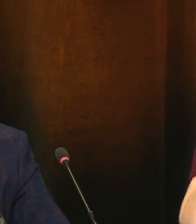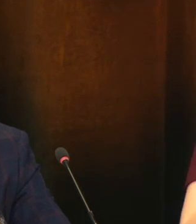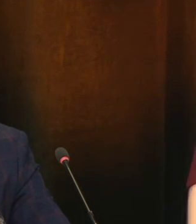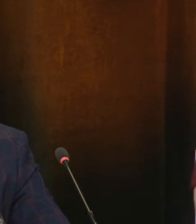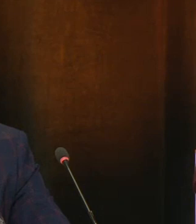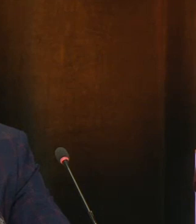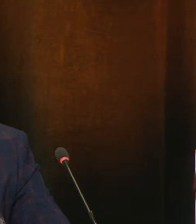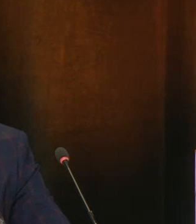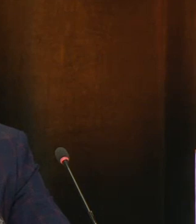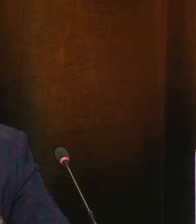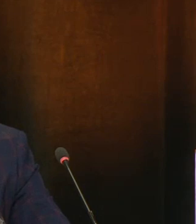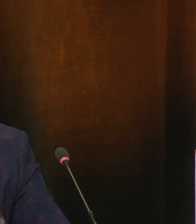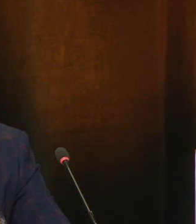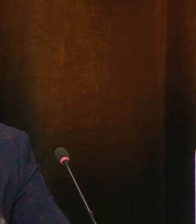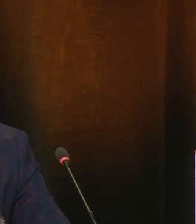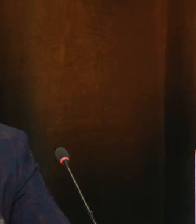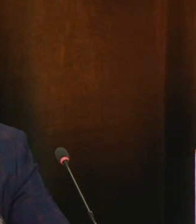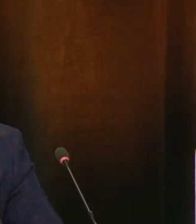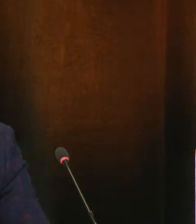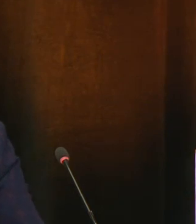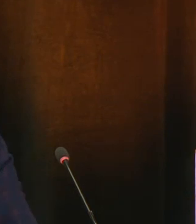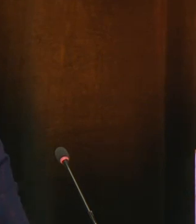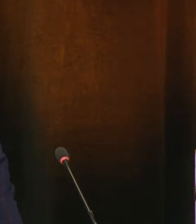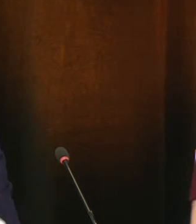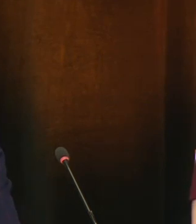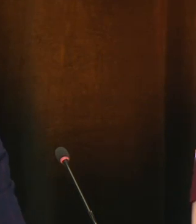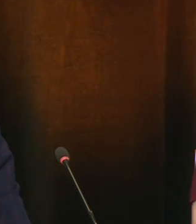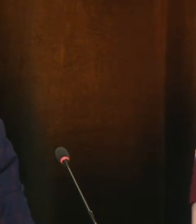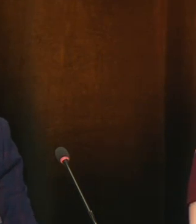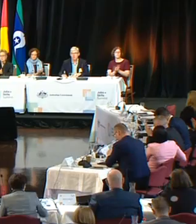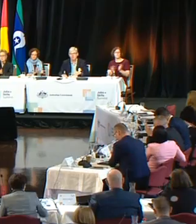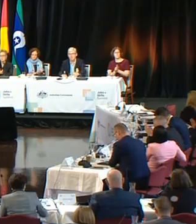access to wage increases for Australian workers thank you